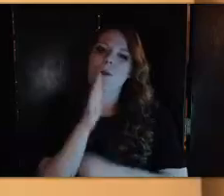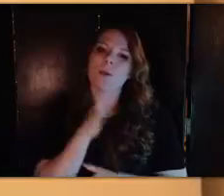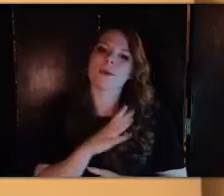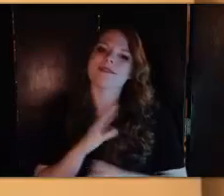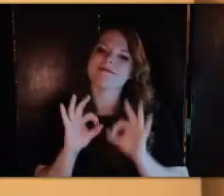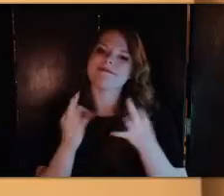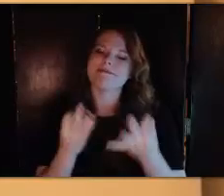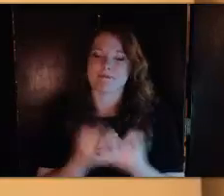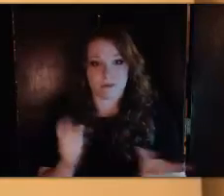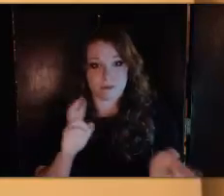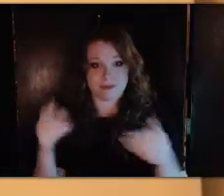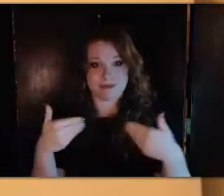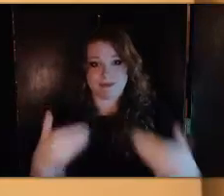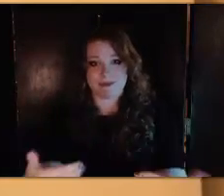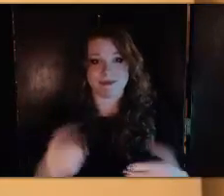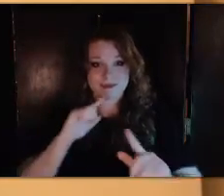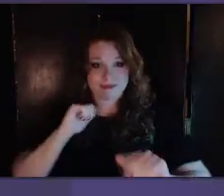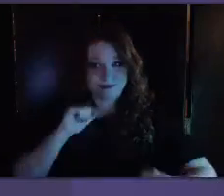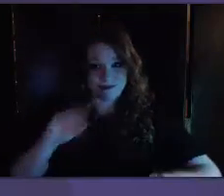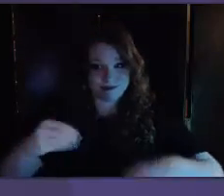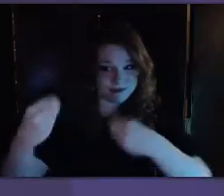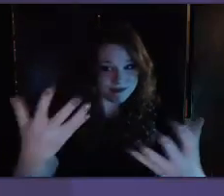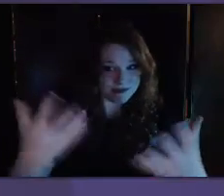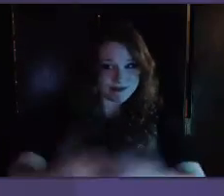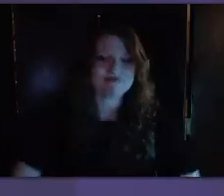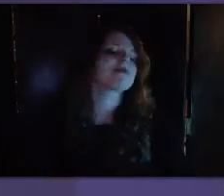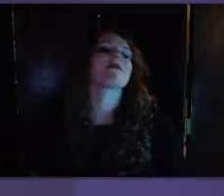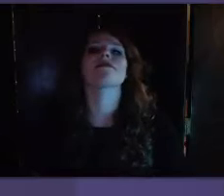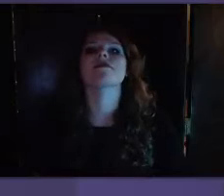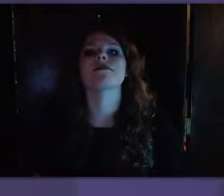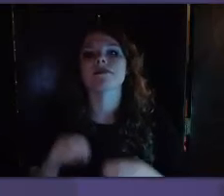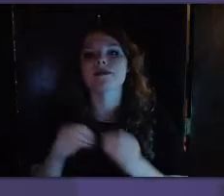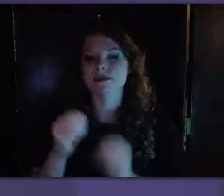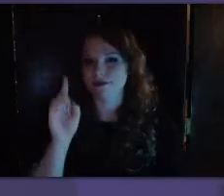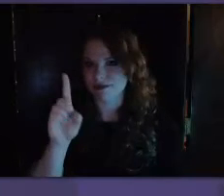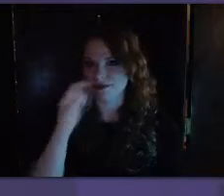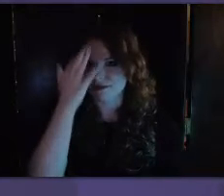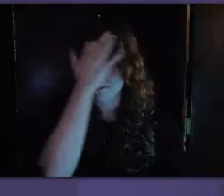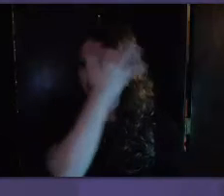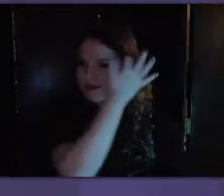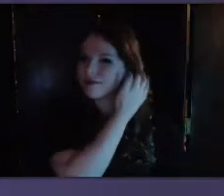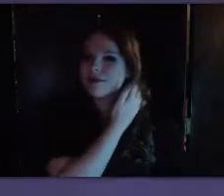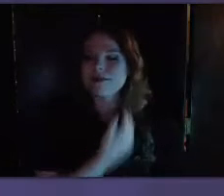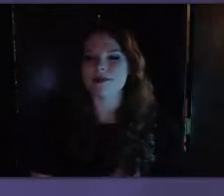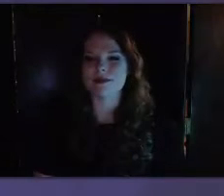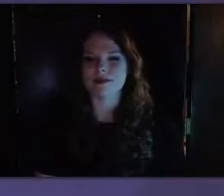All right, are you ready for the rest of today's answers? Here we go. The answer to question 1 is